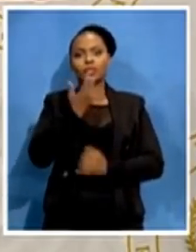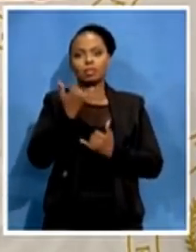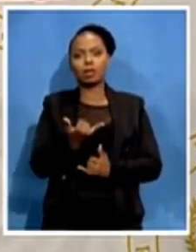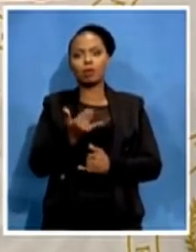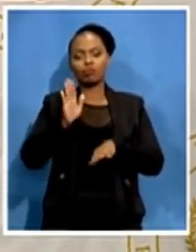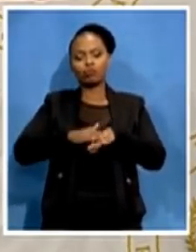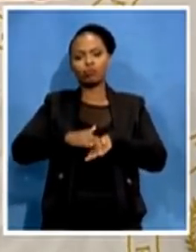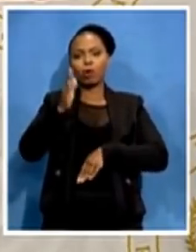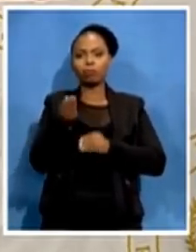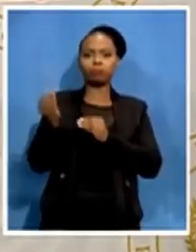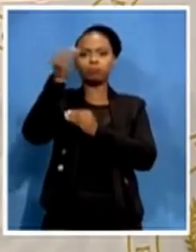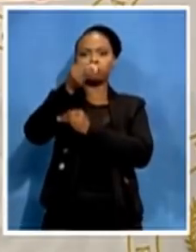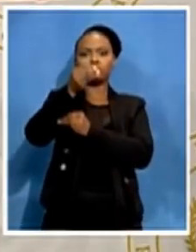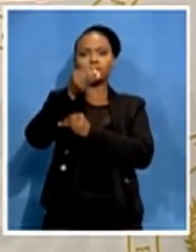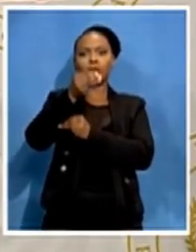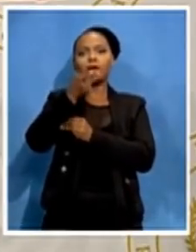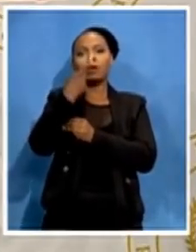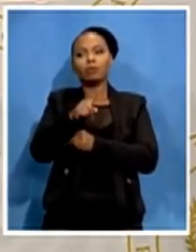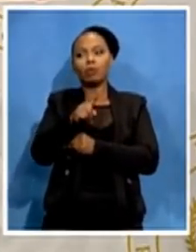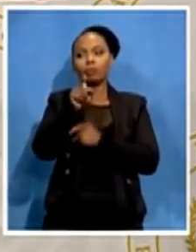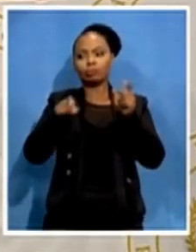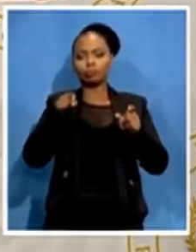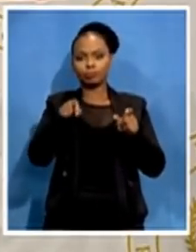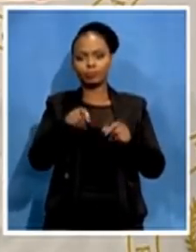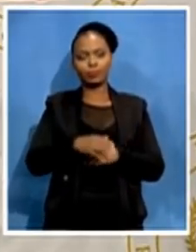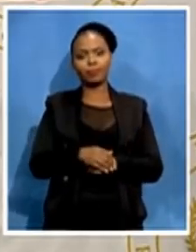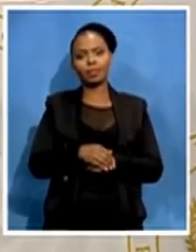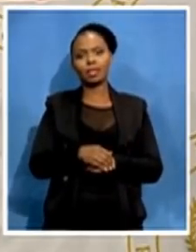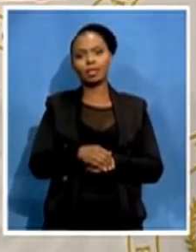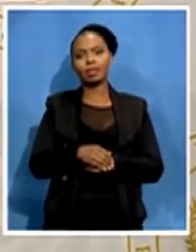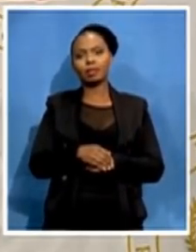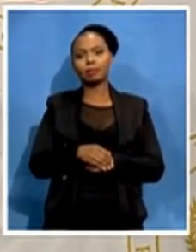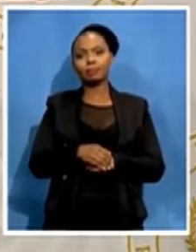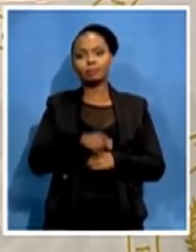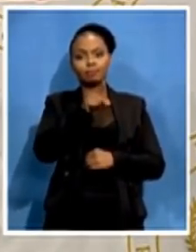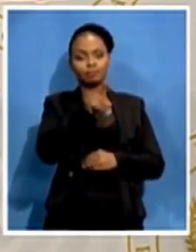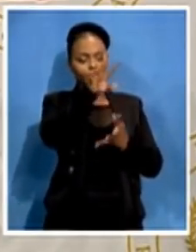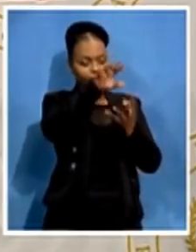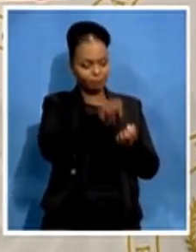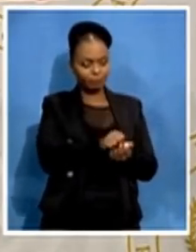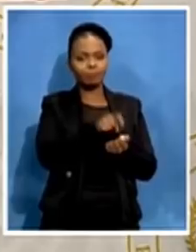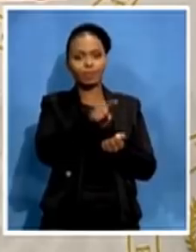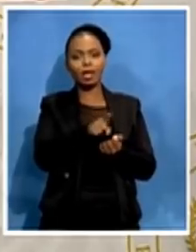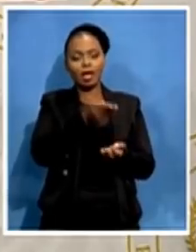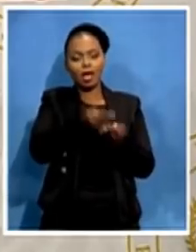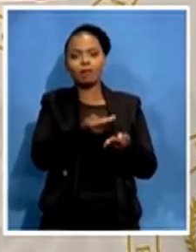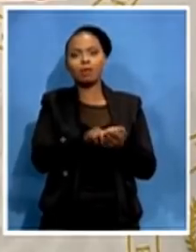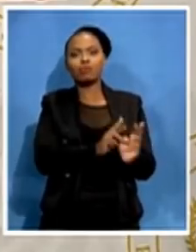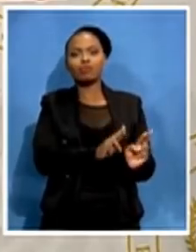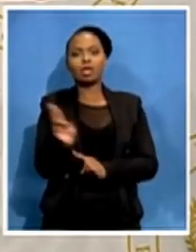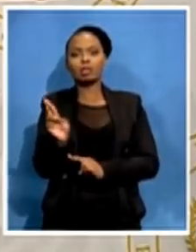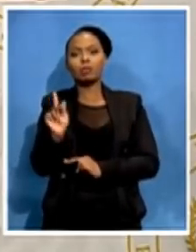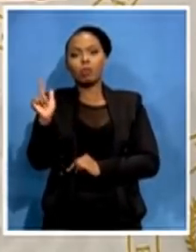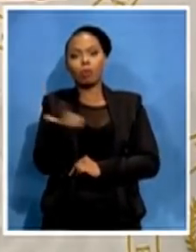So you compile that, you have them readily available for all who may be interested in reading your judgments.